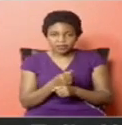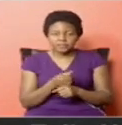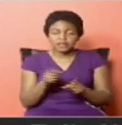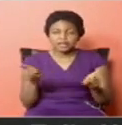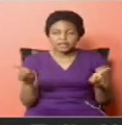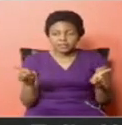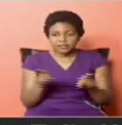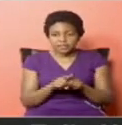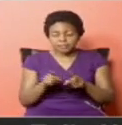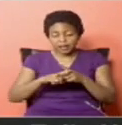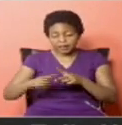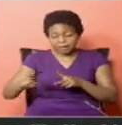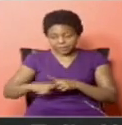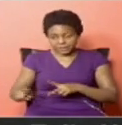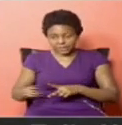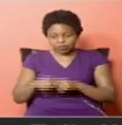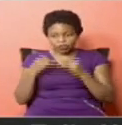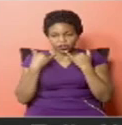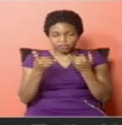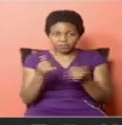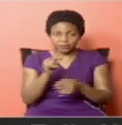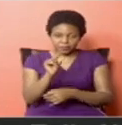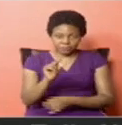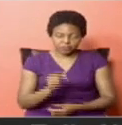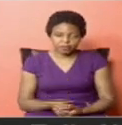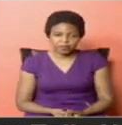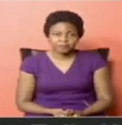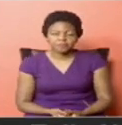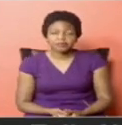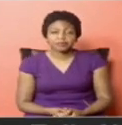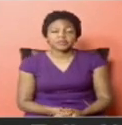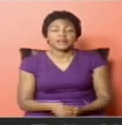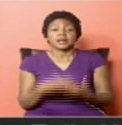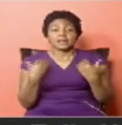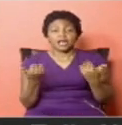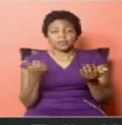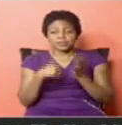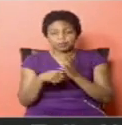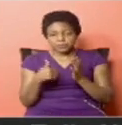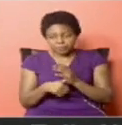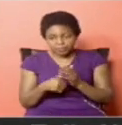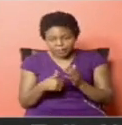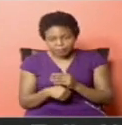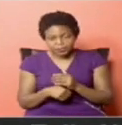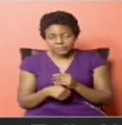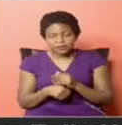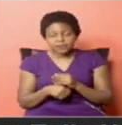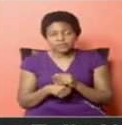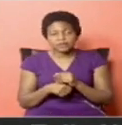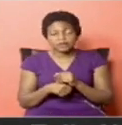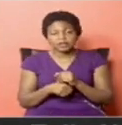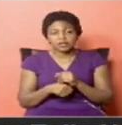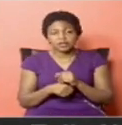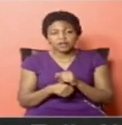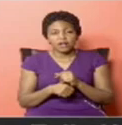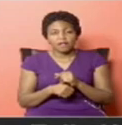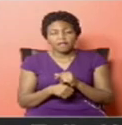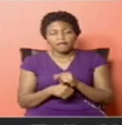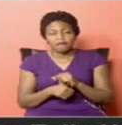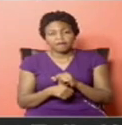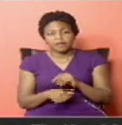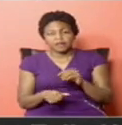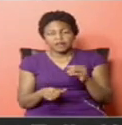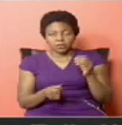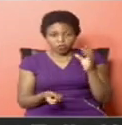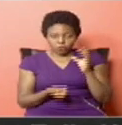well as refugees, to mention a few. The notable effects on the vulnerable registered are